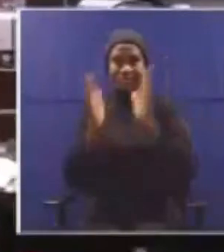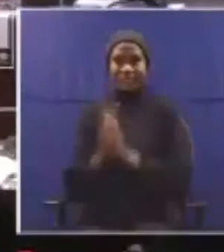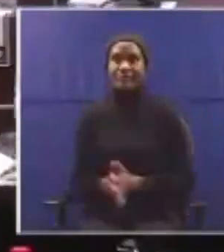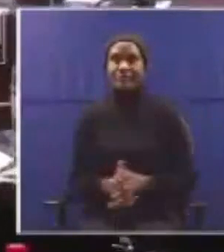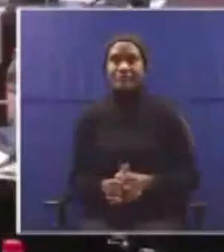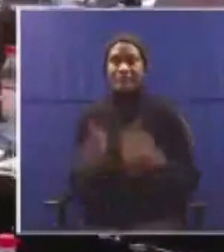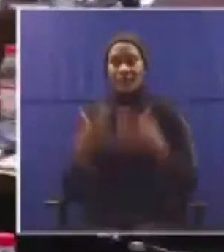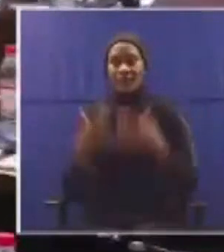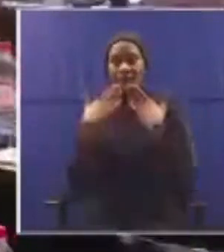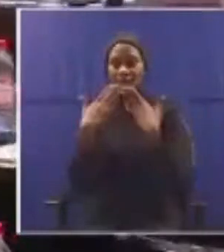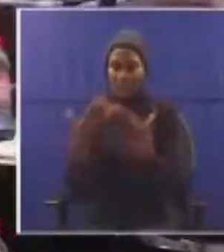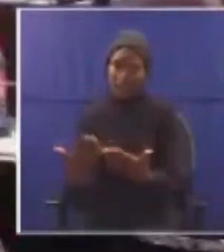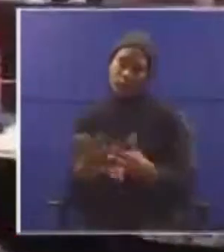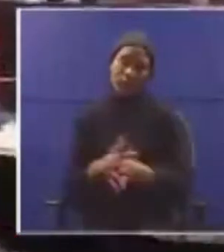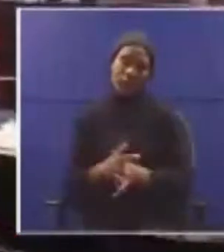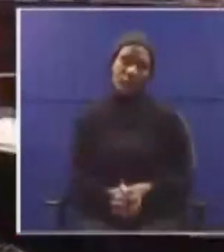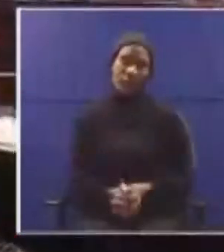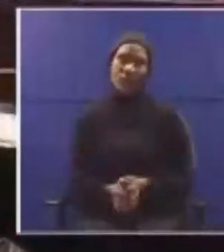Thank you.